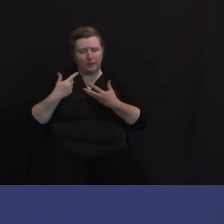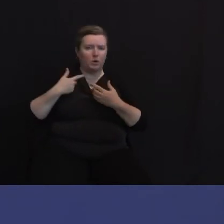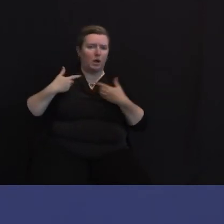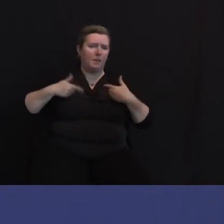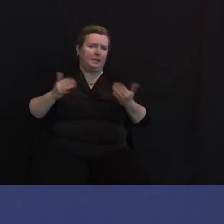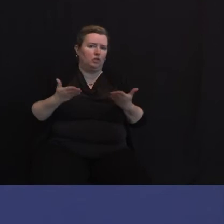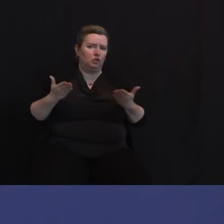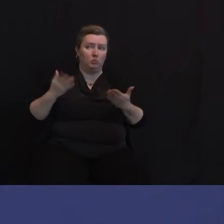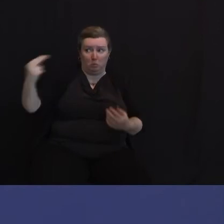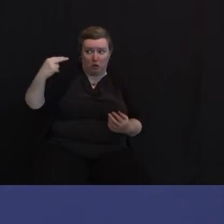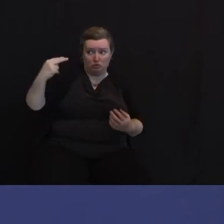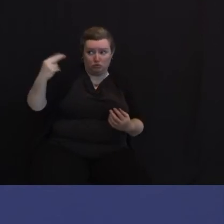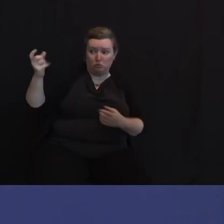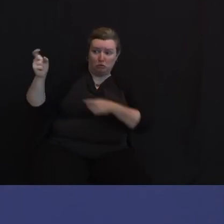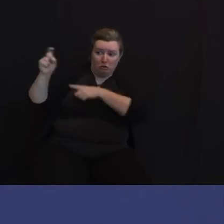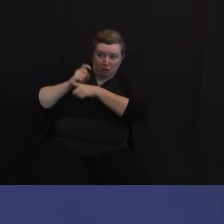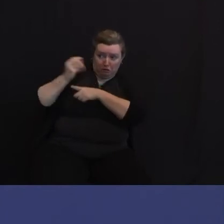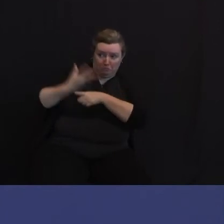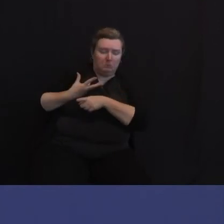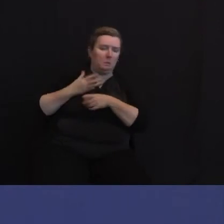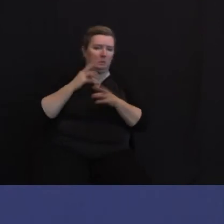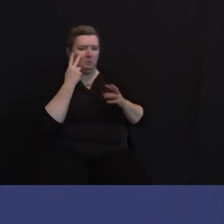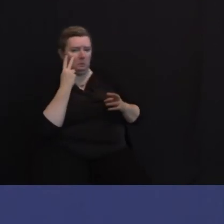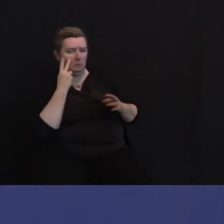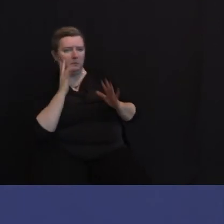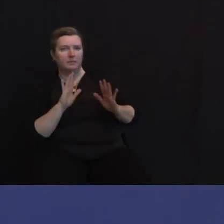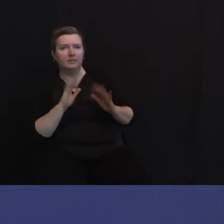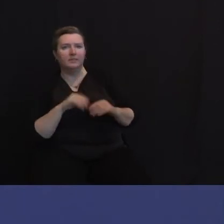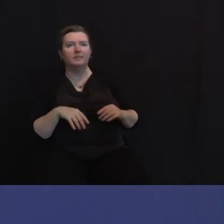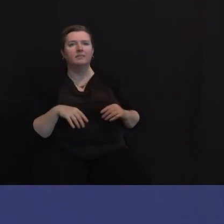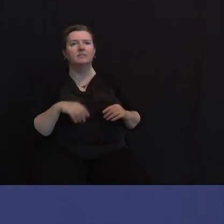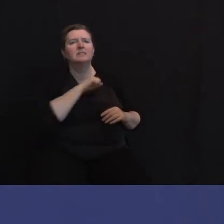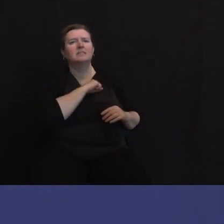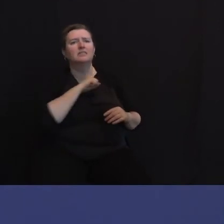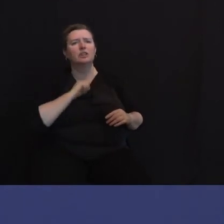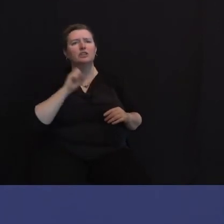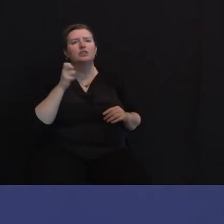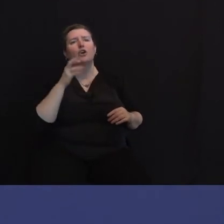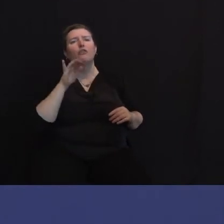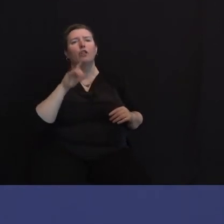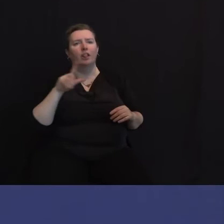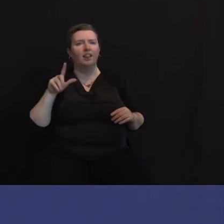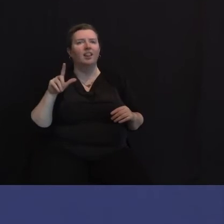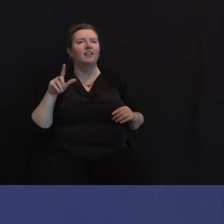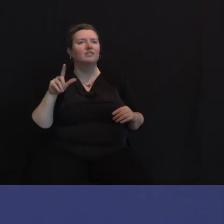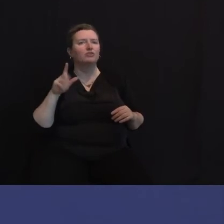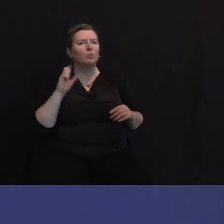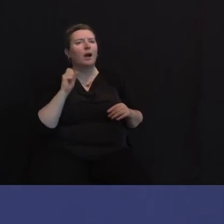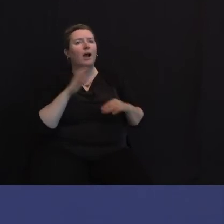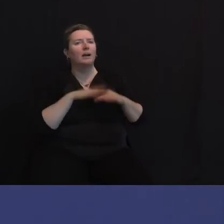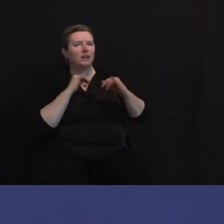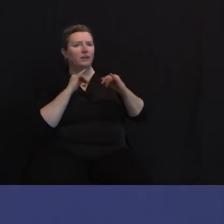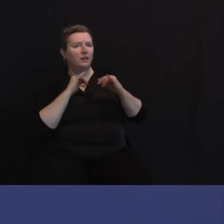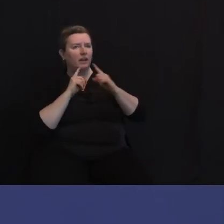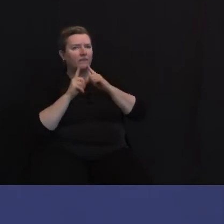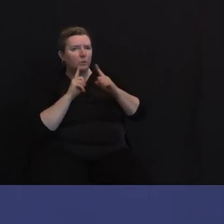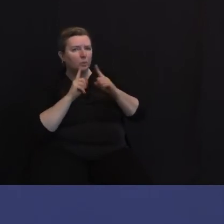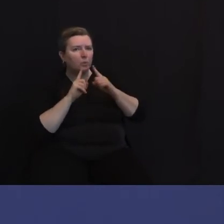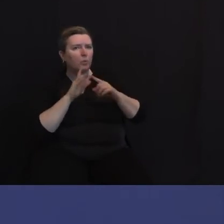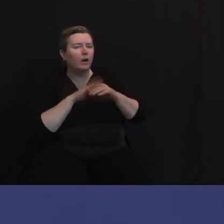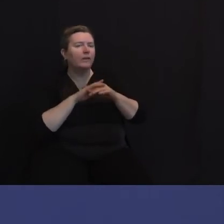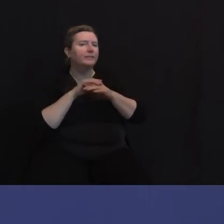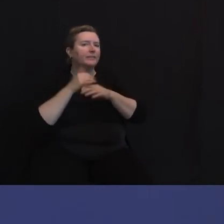read the Mikey Sherrill readout, and it was from a conference call or an interview, conference call that she did last night with, I think,